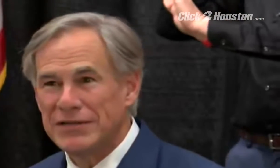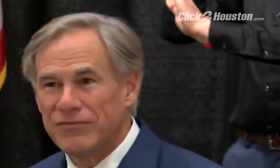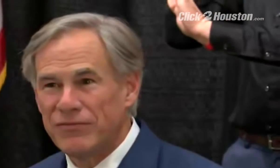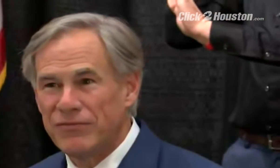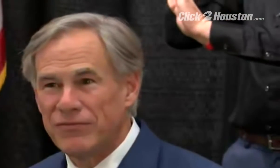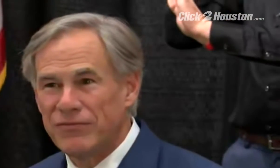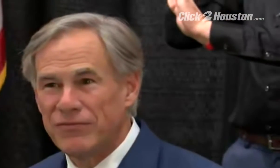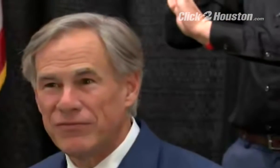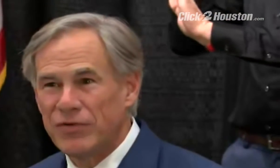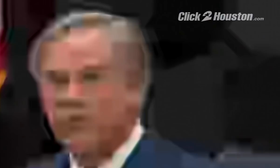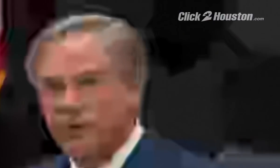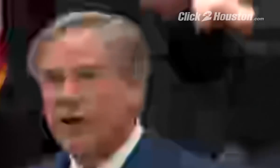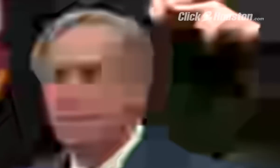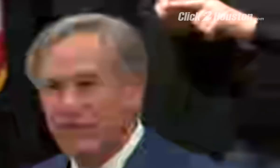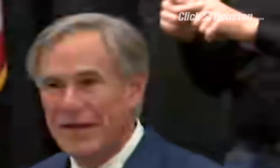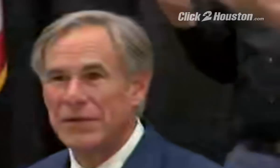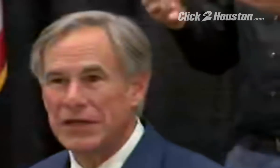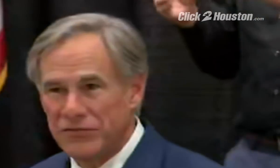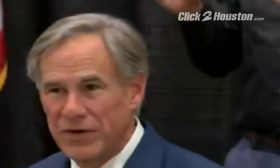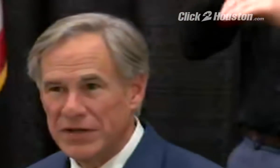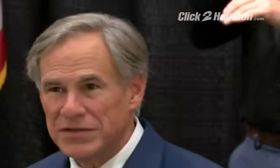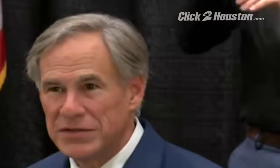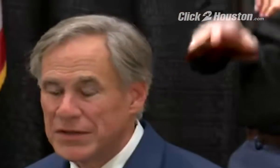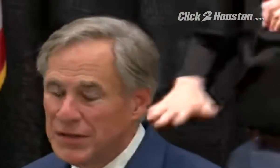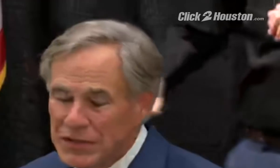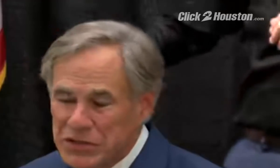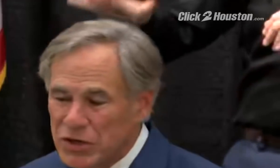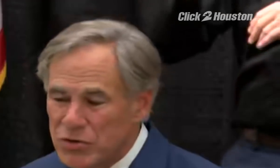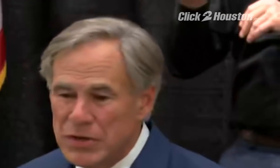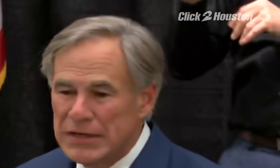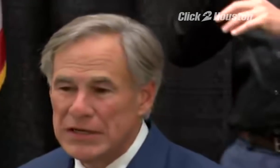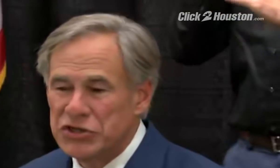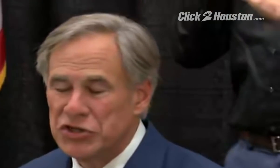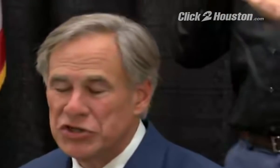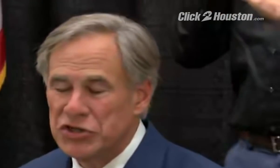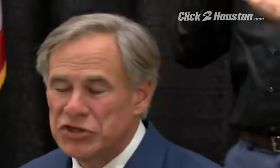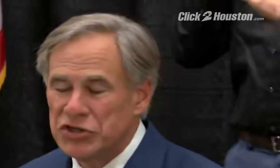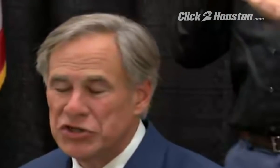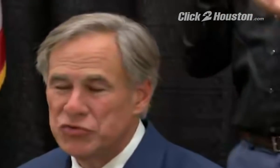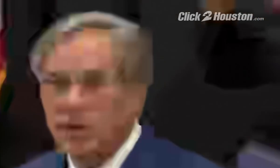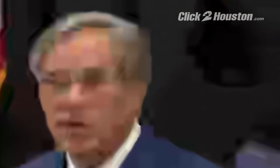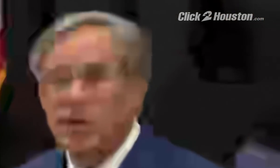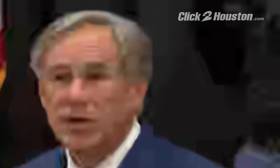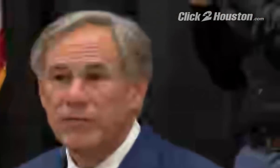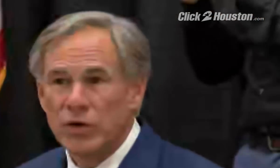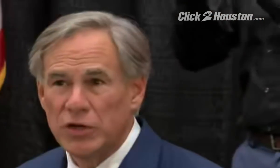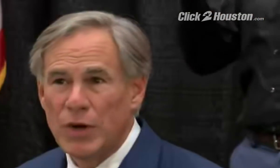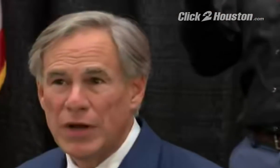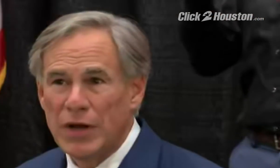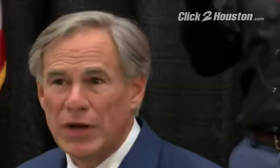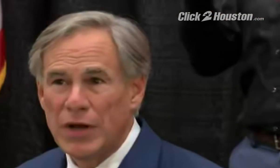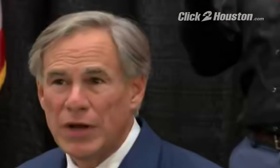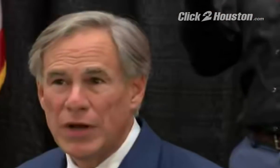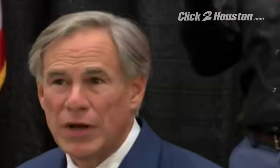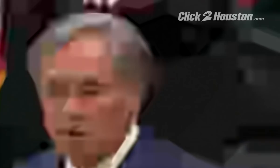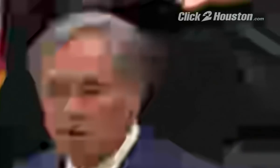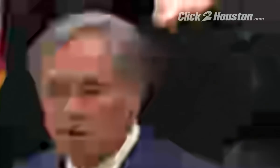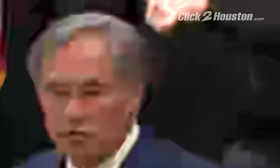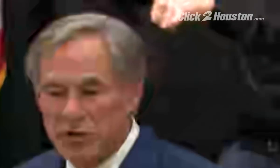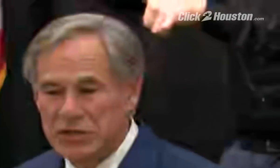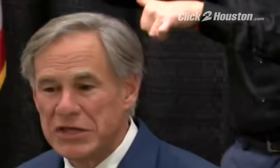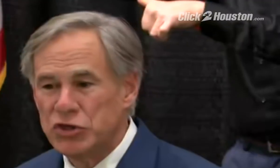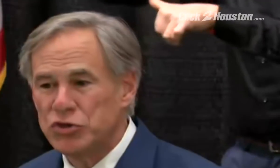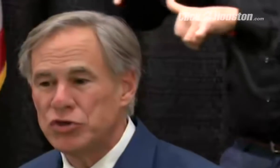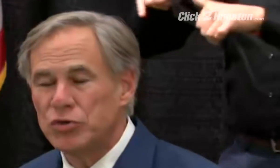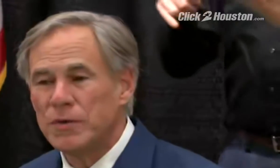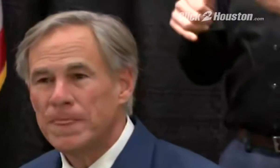get it frequently from family and friends. And so it's just one of those things where for a little while longer, as